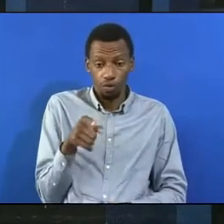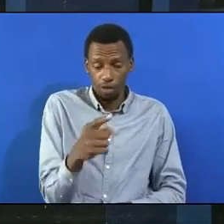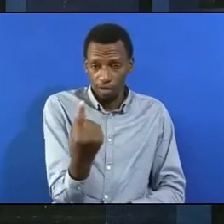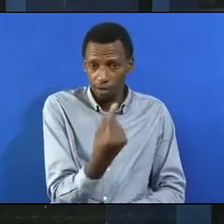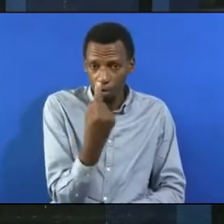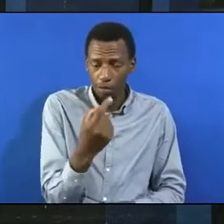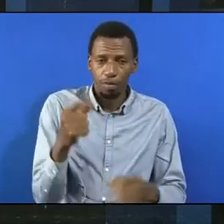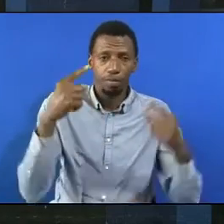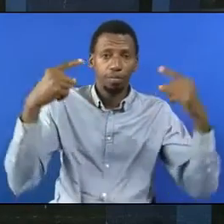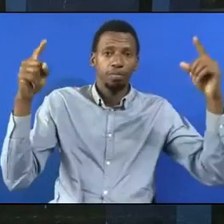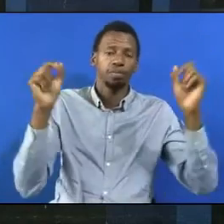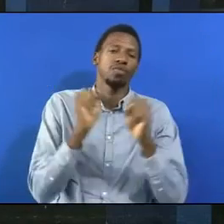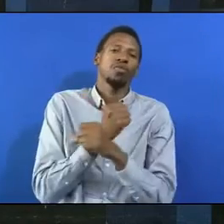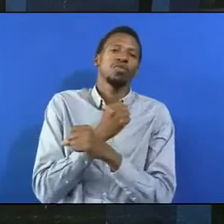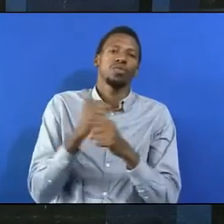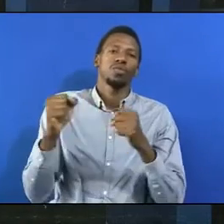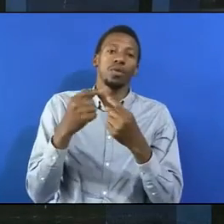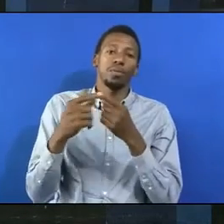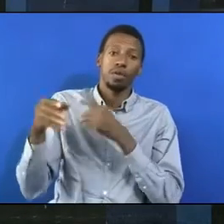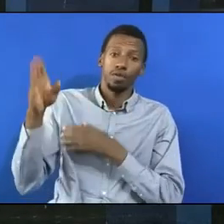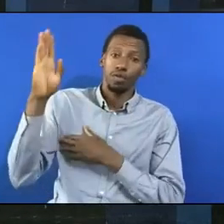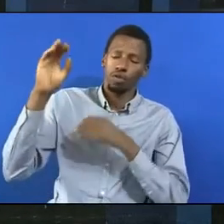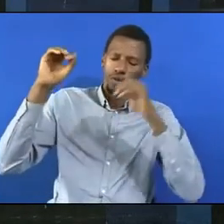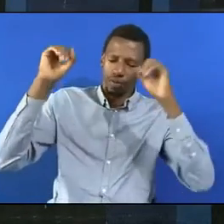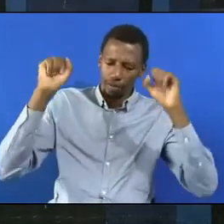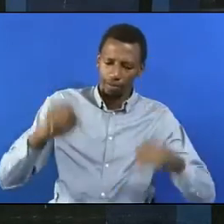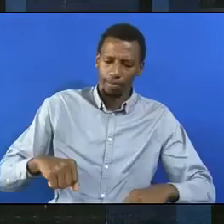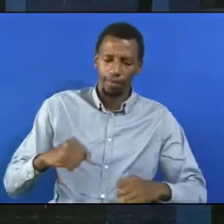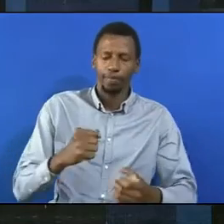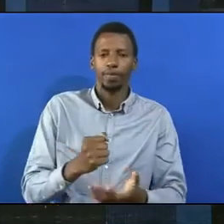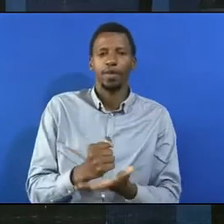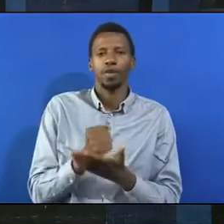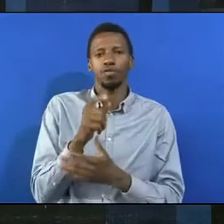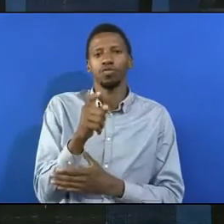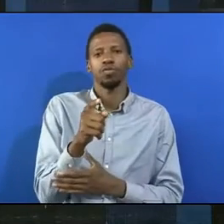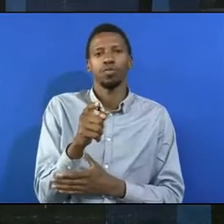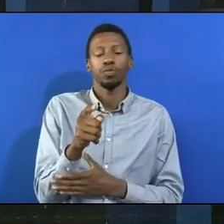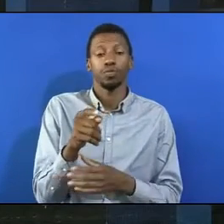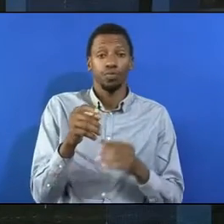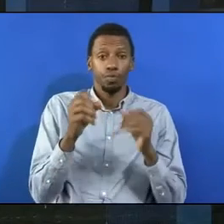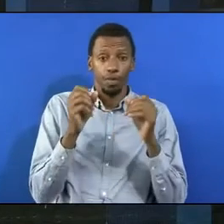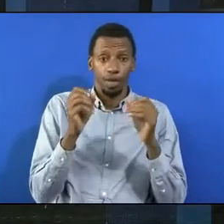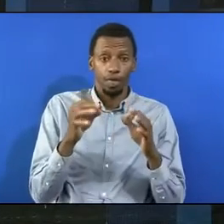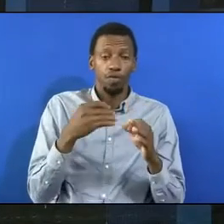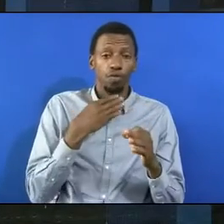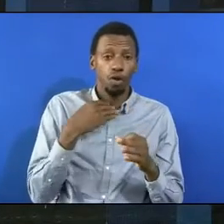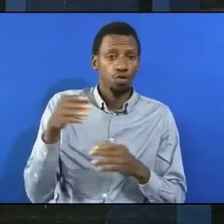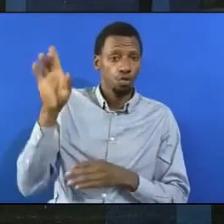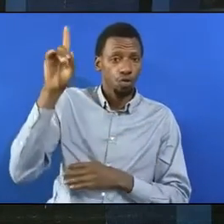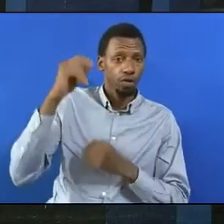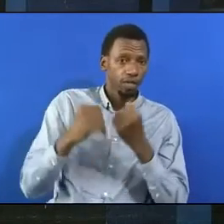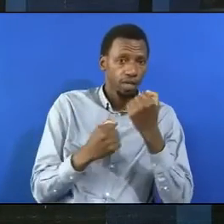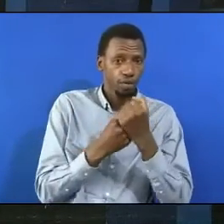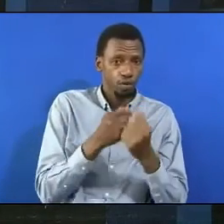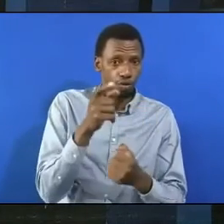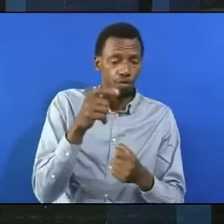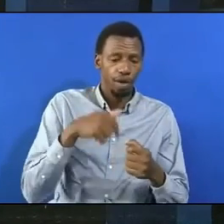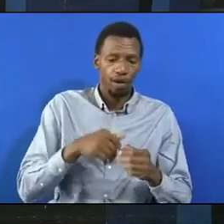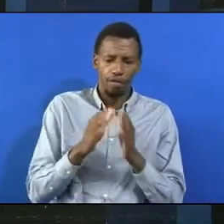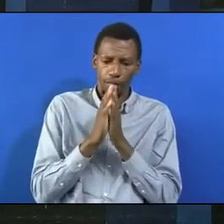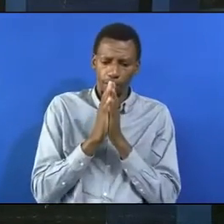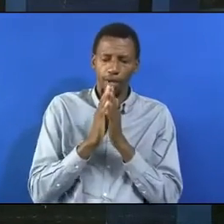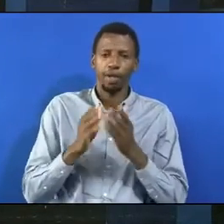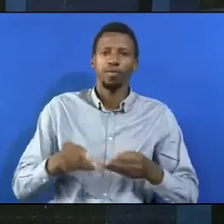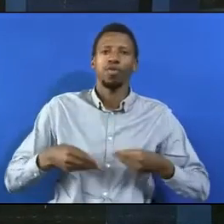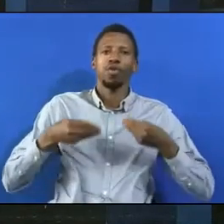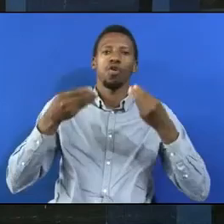But God can enable you. And if you want enabling from God, there will be prayer offered today.